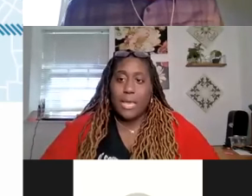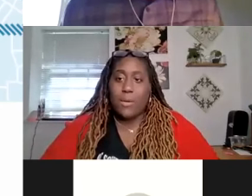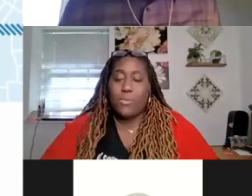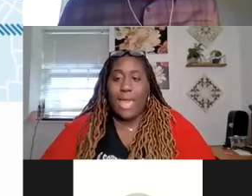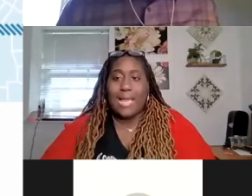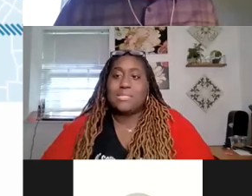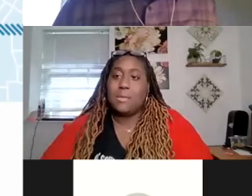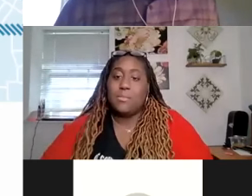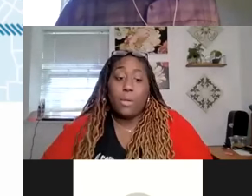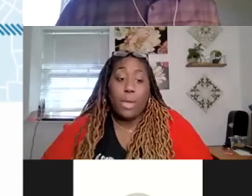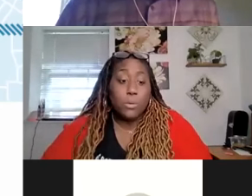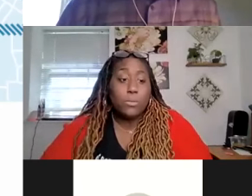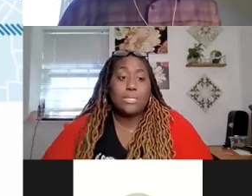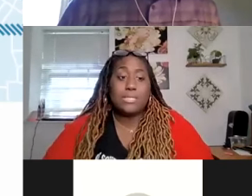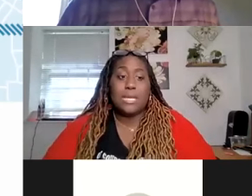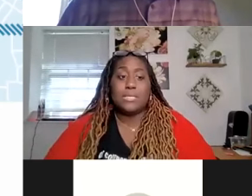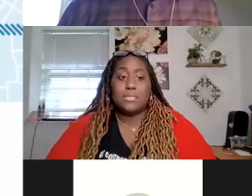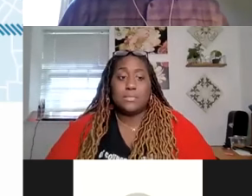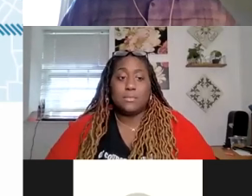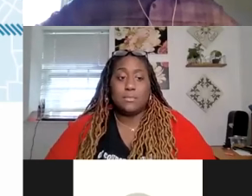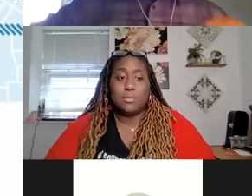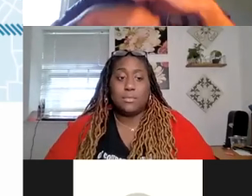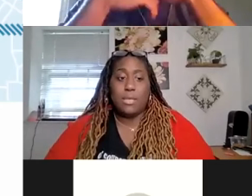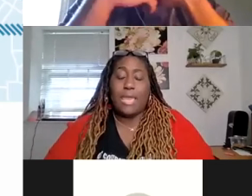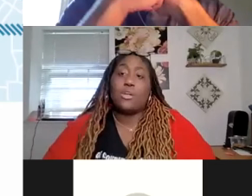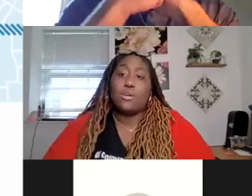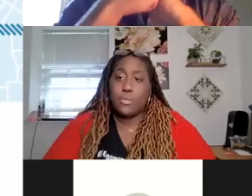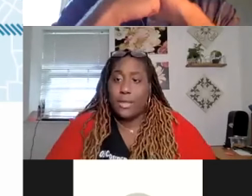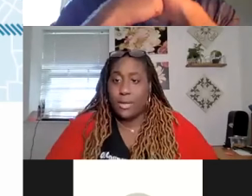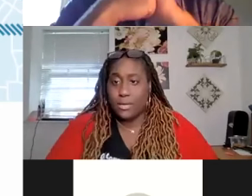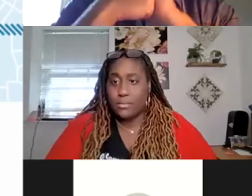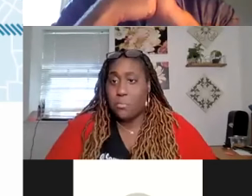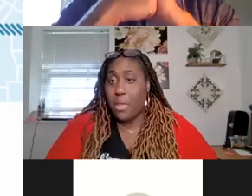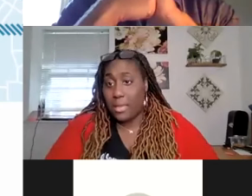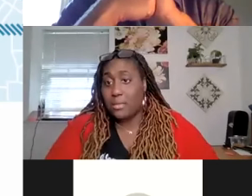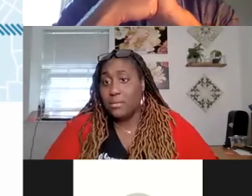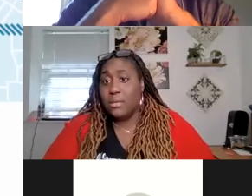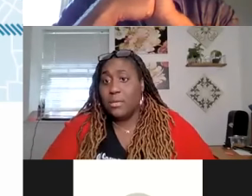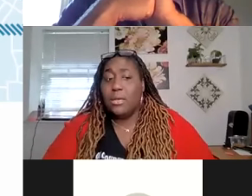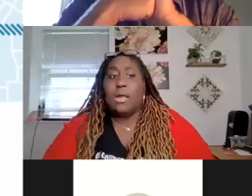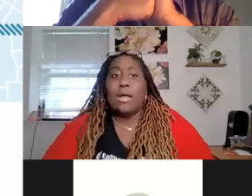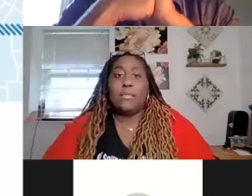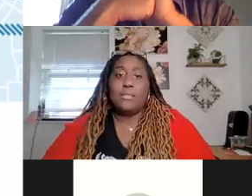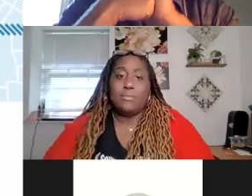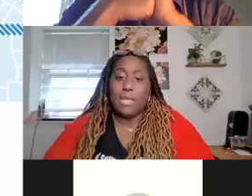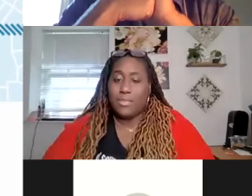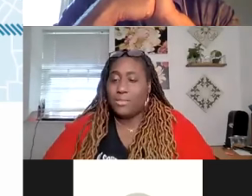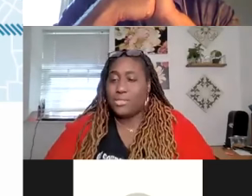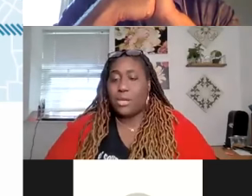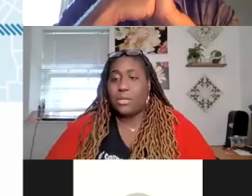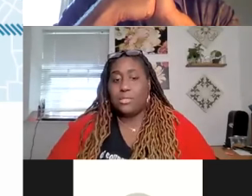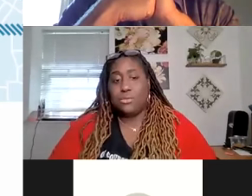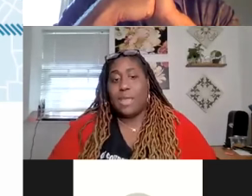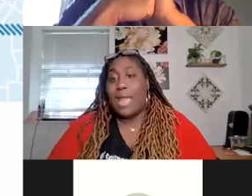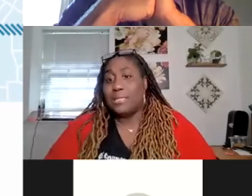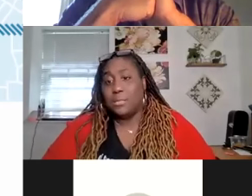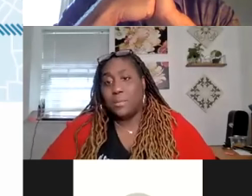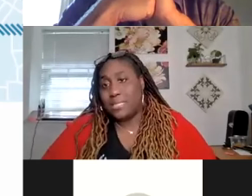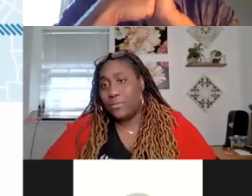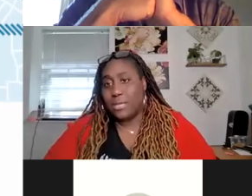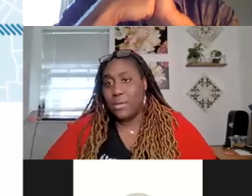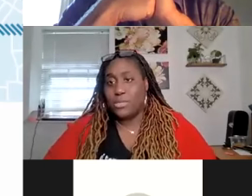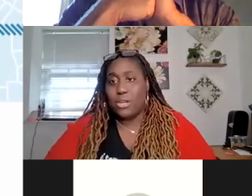careers and we asked them, okay, well, what does a career mean? They then started to